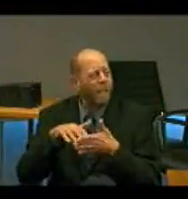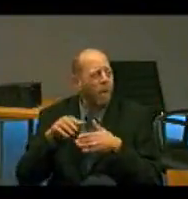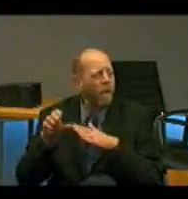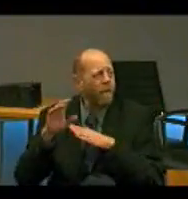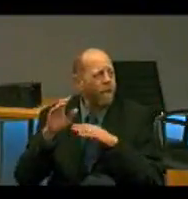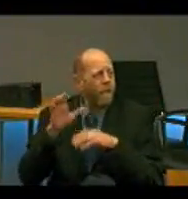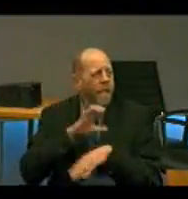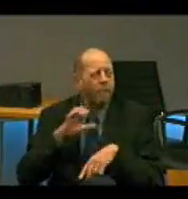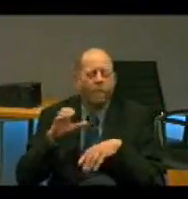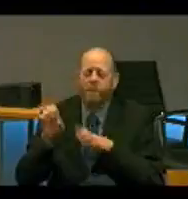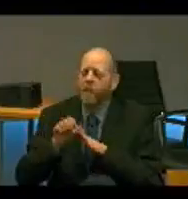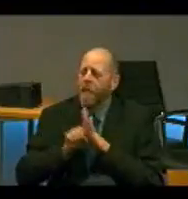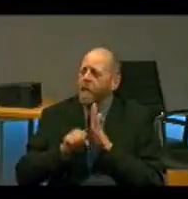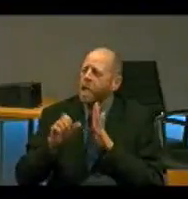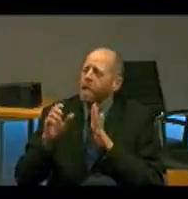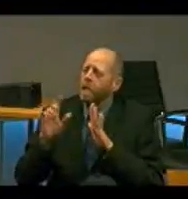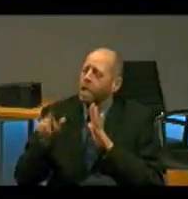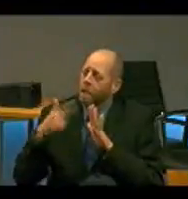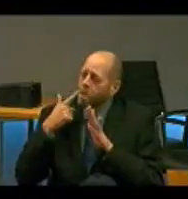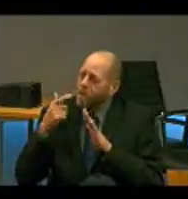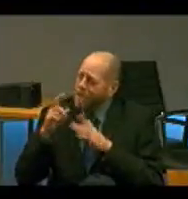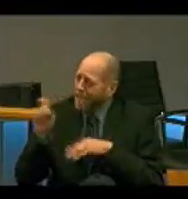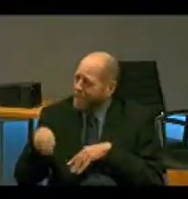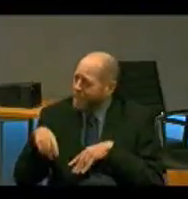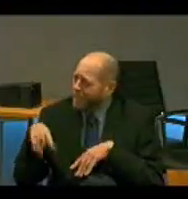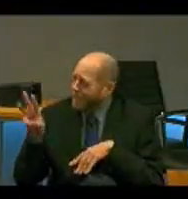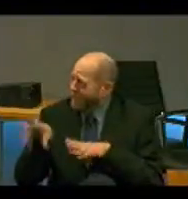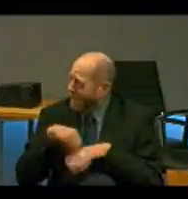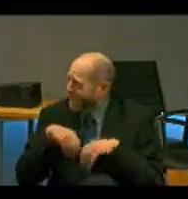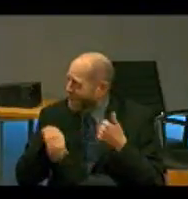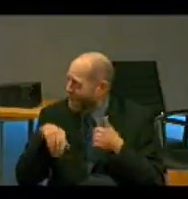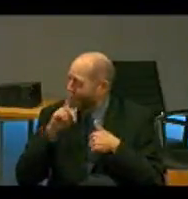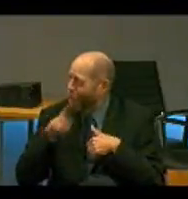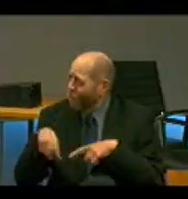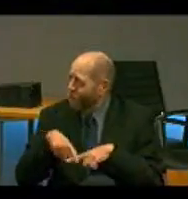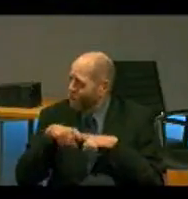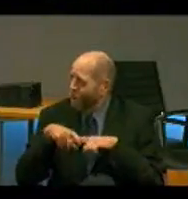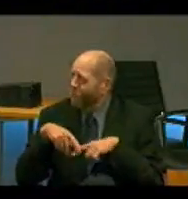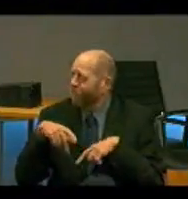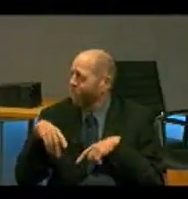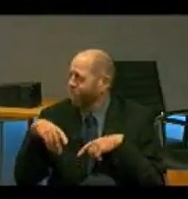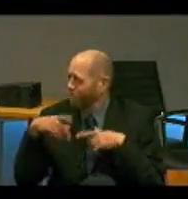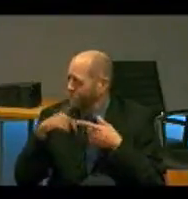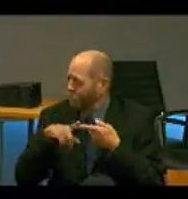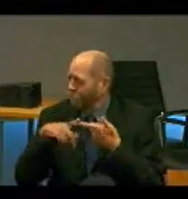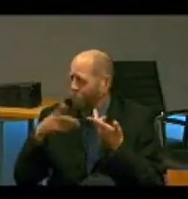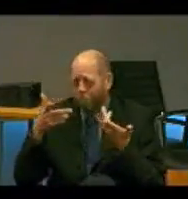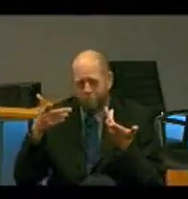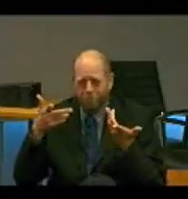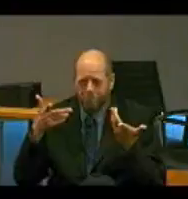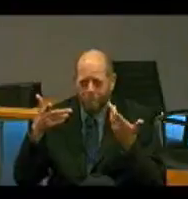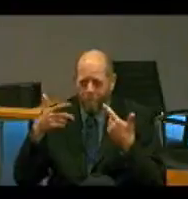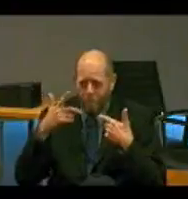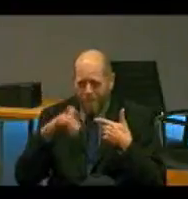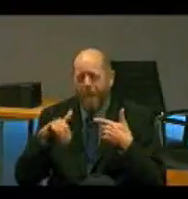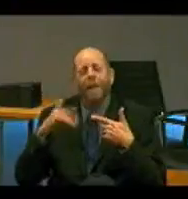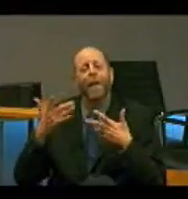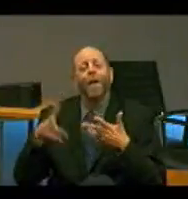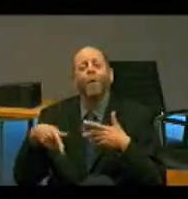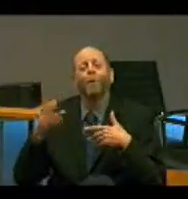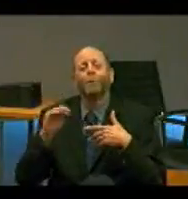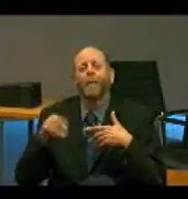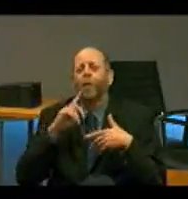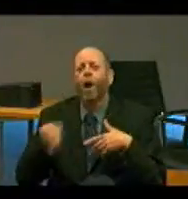Governments in Texas, nearly 6 out of 10 students had been suspended or expelled at least once in 7th through 12th grade. Those percentages were even